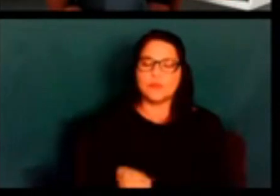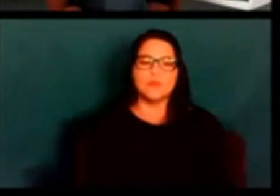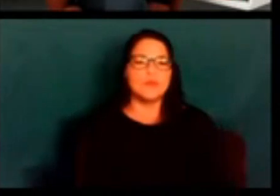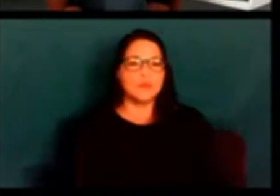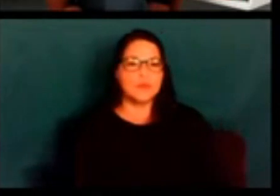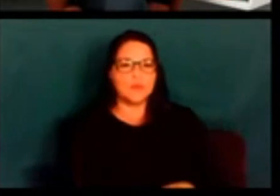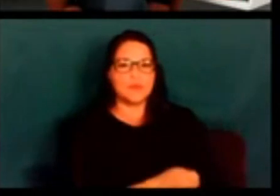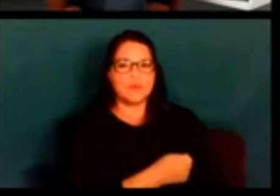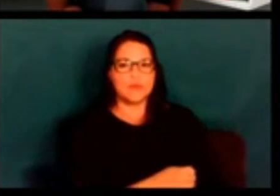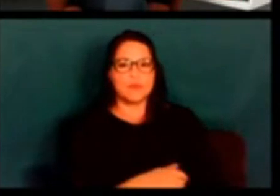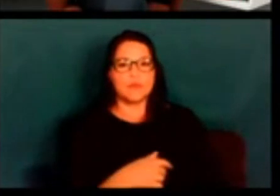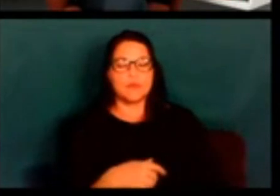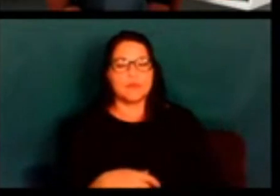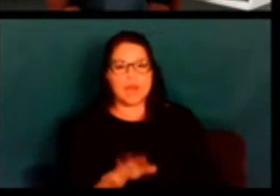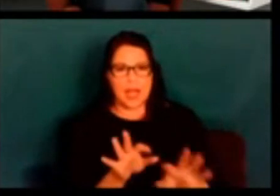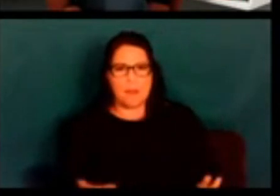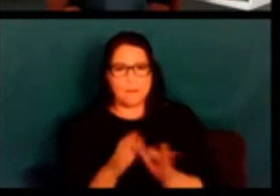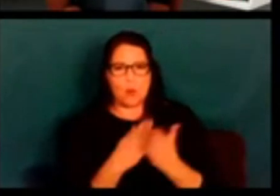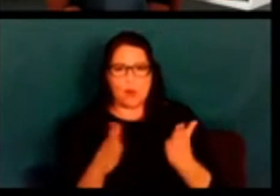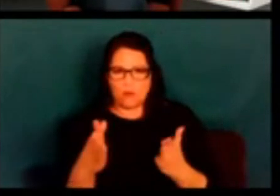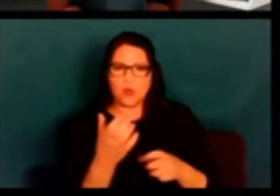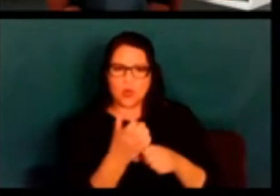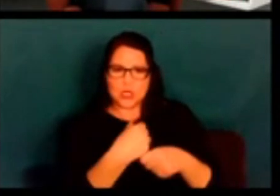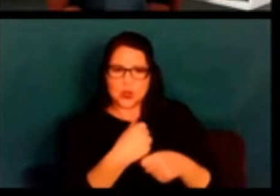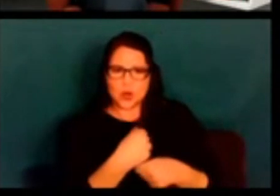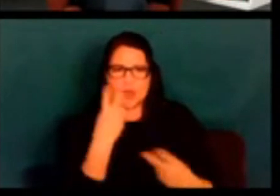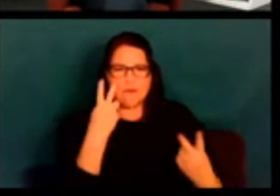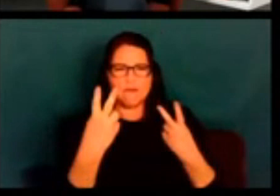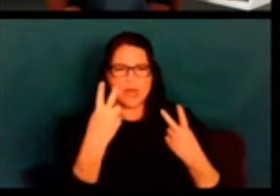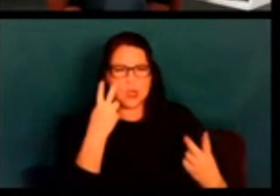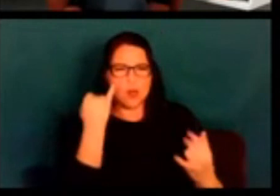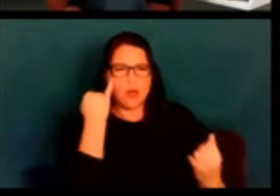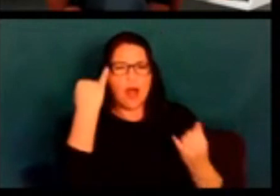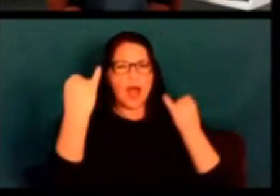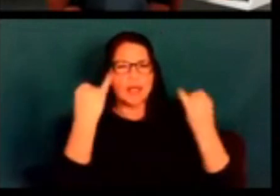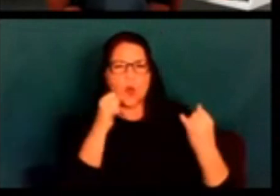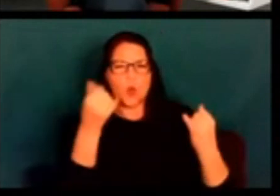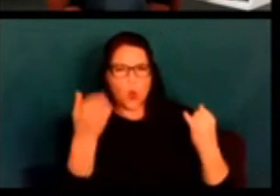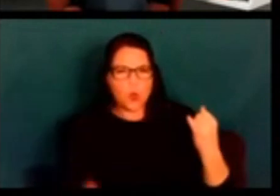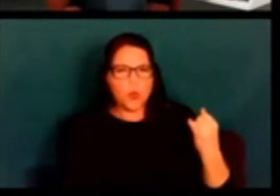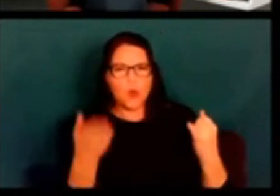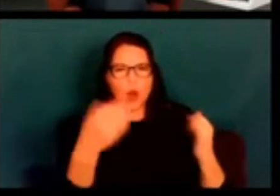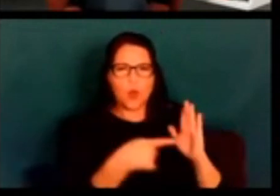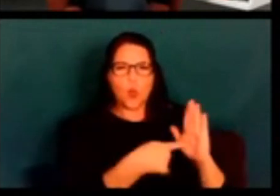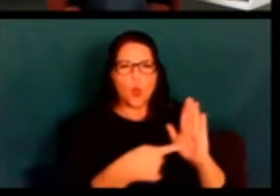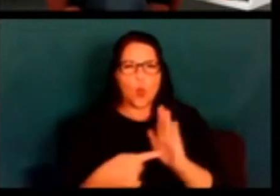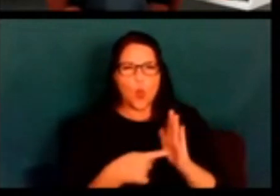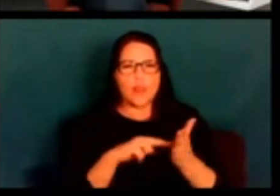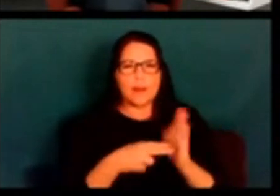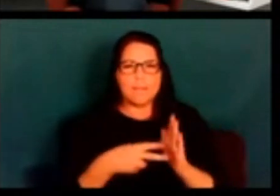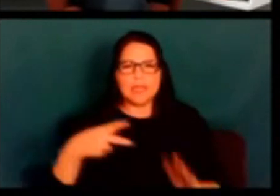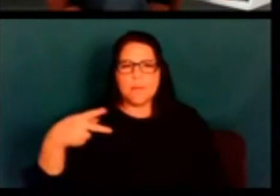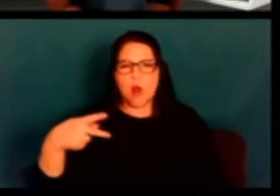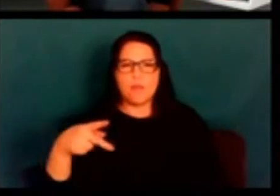So another big part of you constructing this visual idea of who you were, of what Parliament-Funkadelic